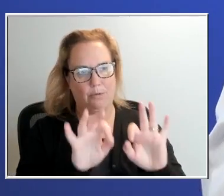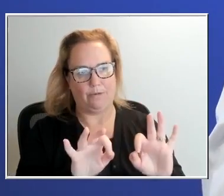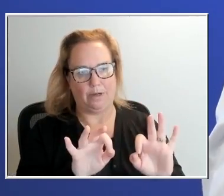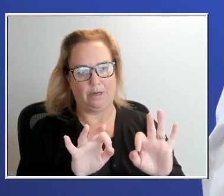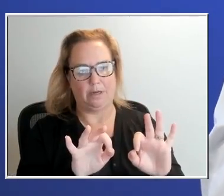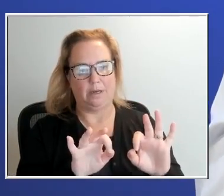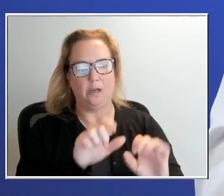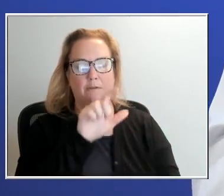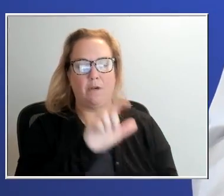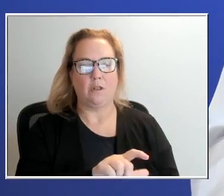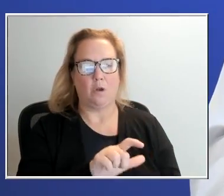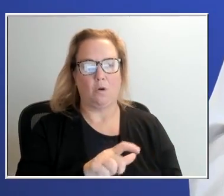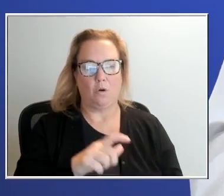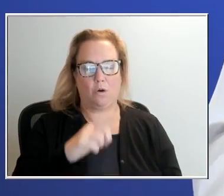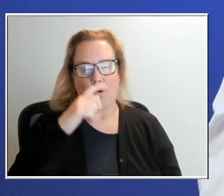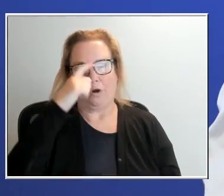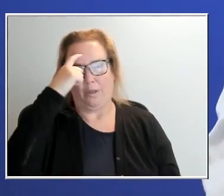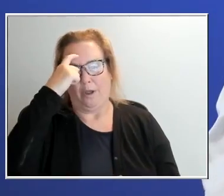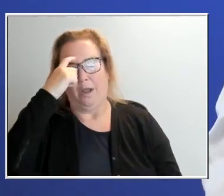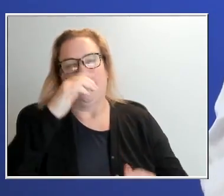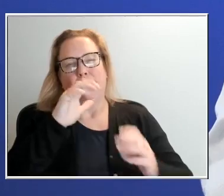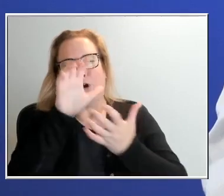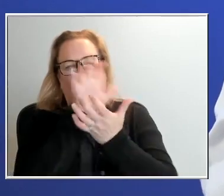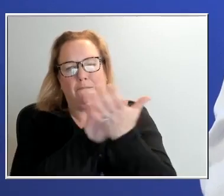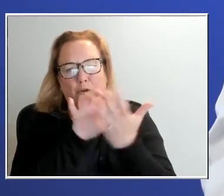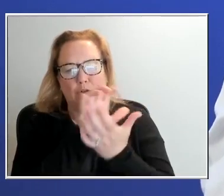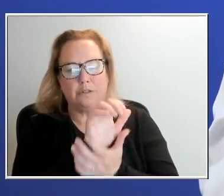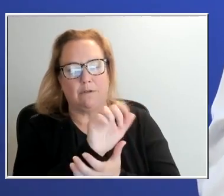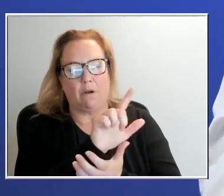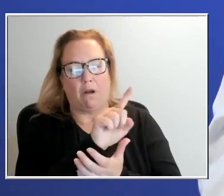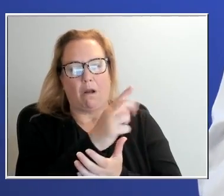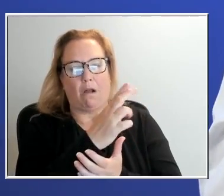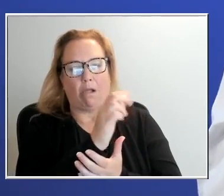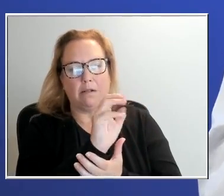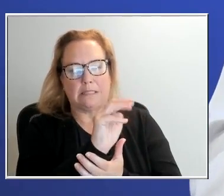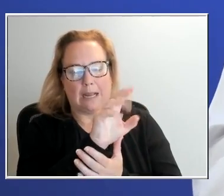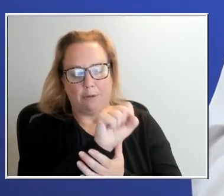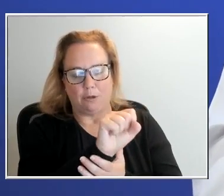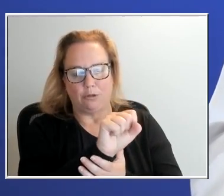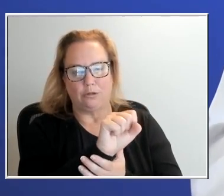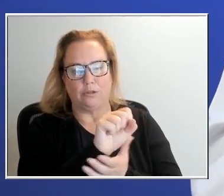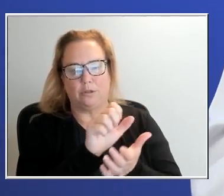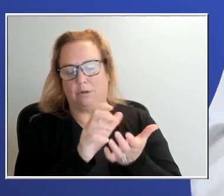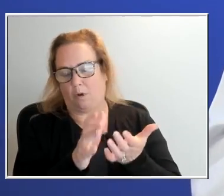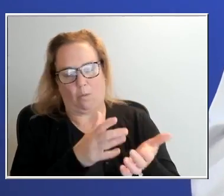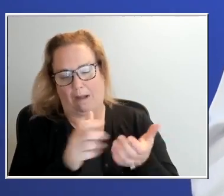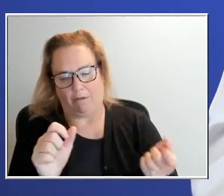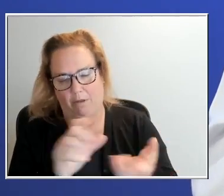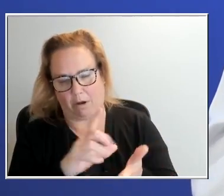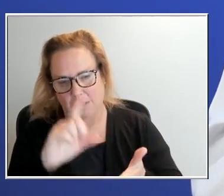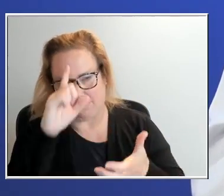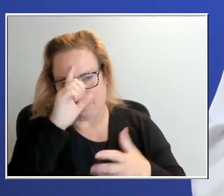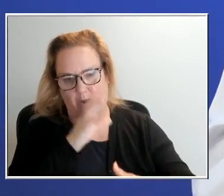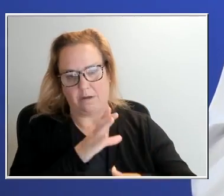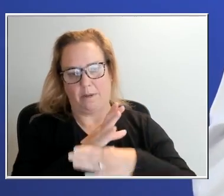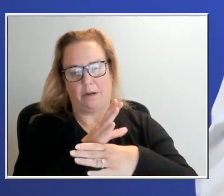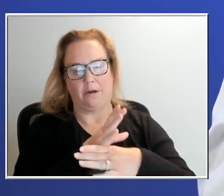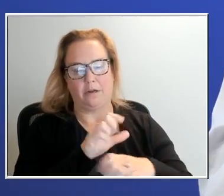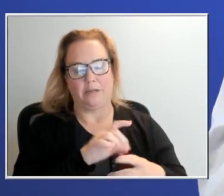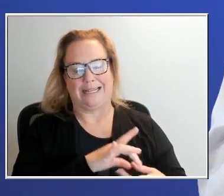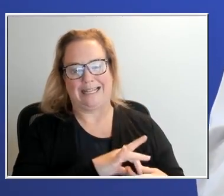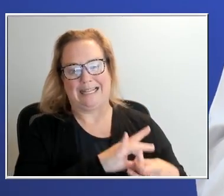threshold to have confusion episodes. So the Alzheimer's disease could, or whatever the cause for cognitive impairment is, could lead to those